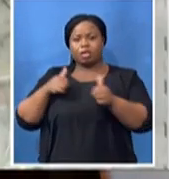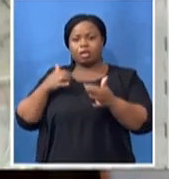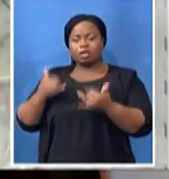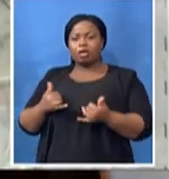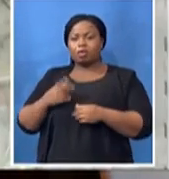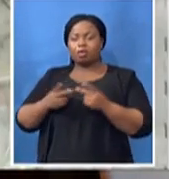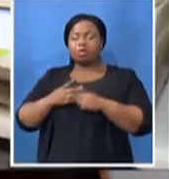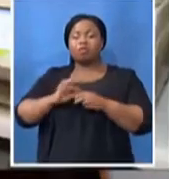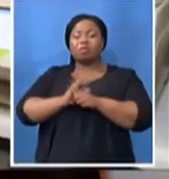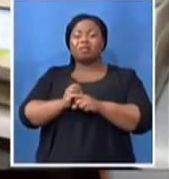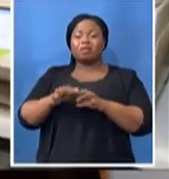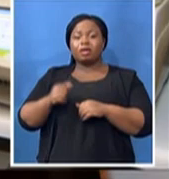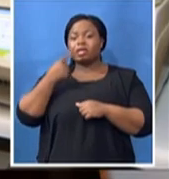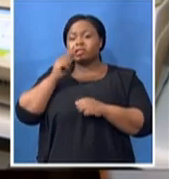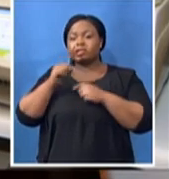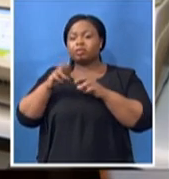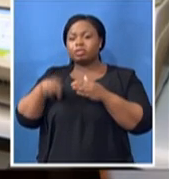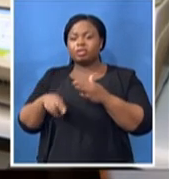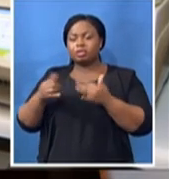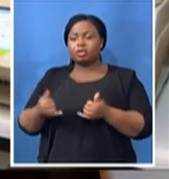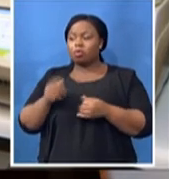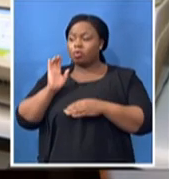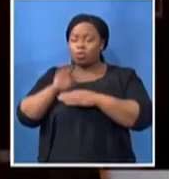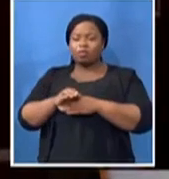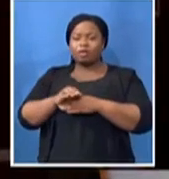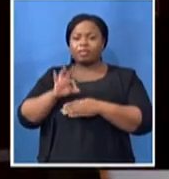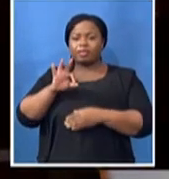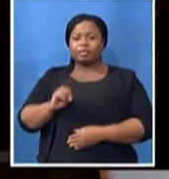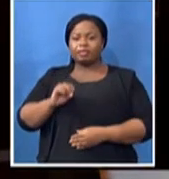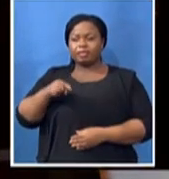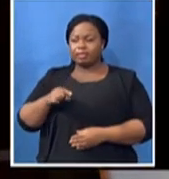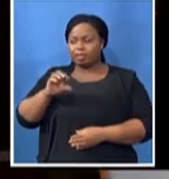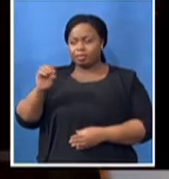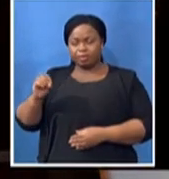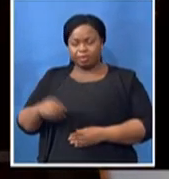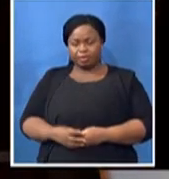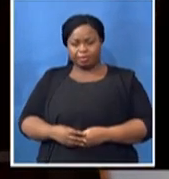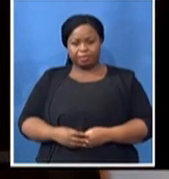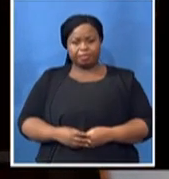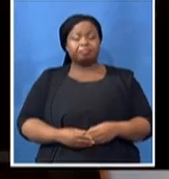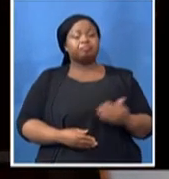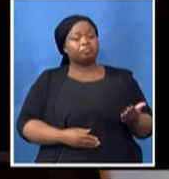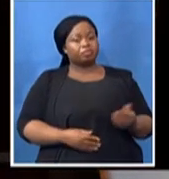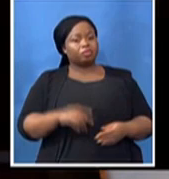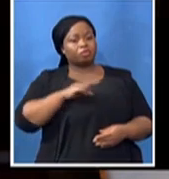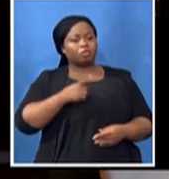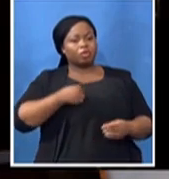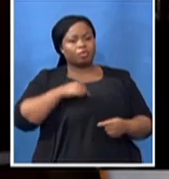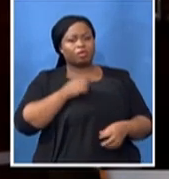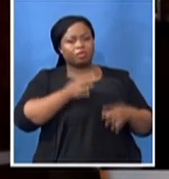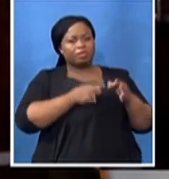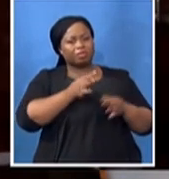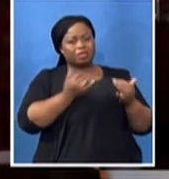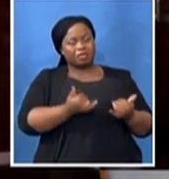at just over 30,000. The factors that we have attributed to this backlog is a result of a